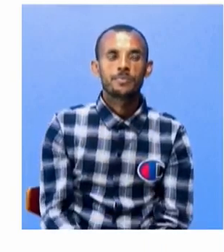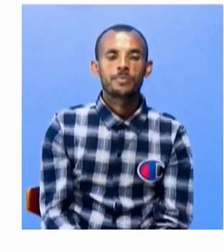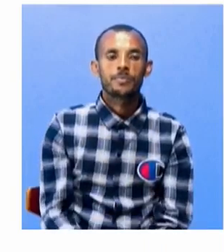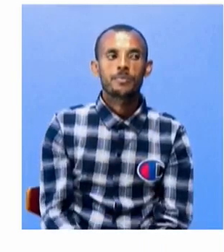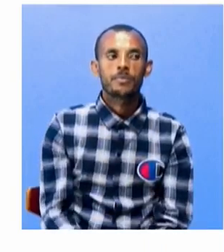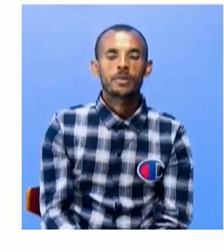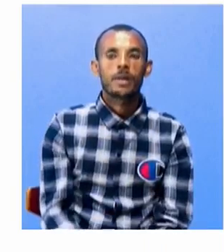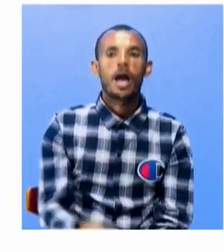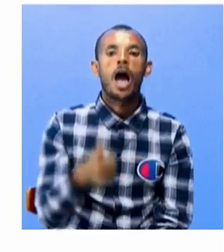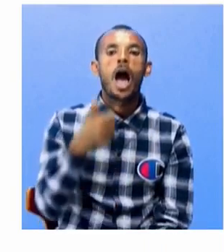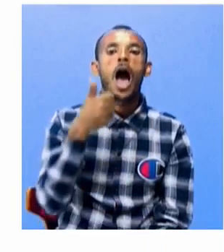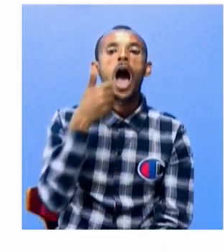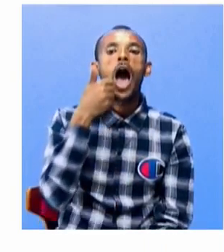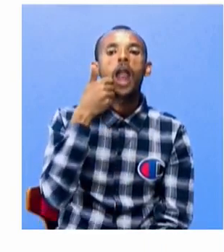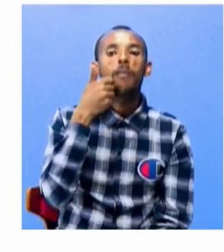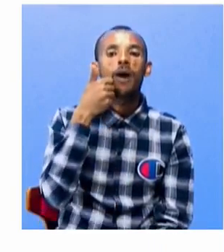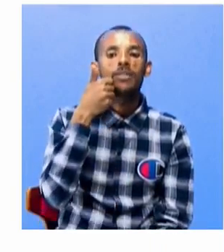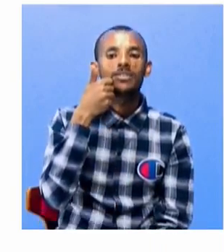Almaz